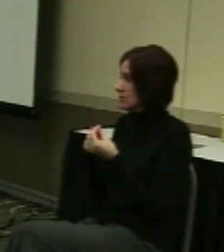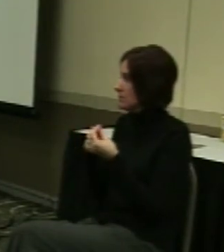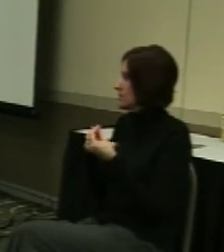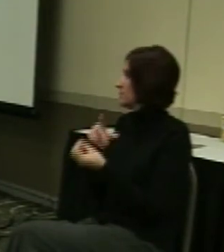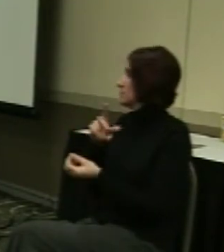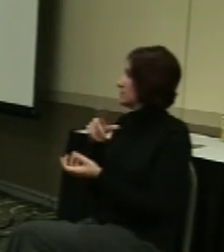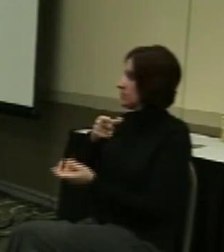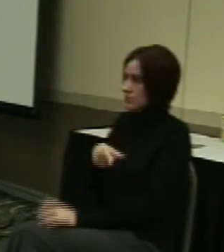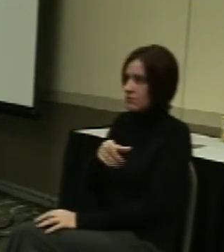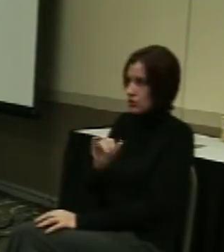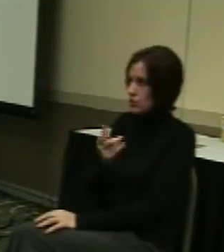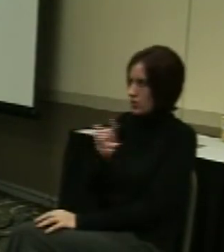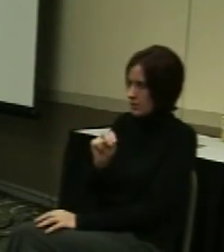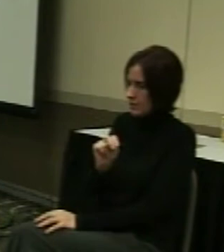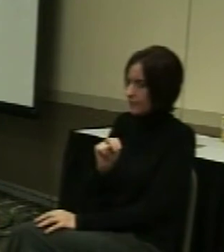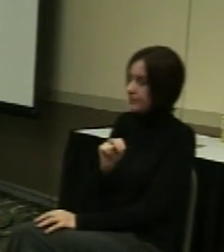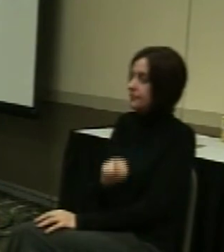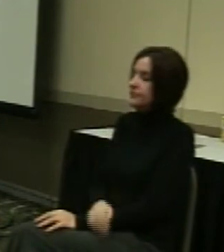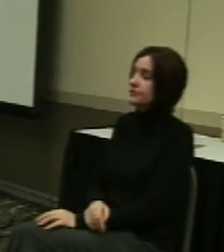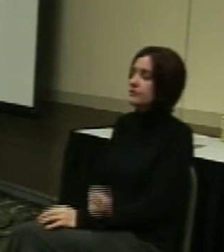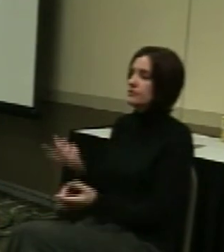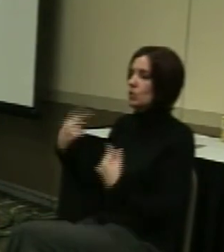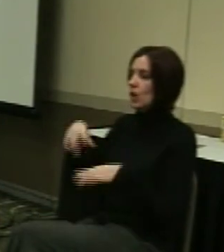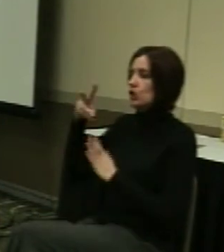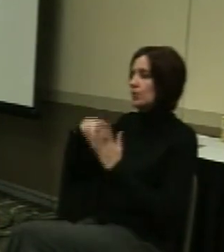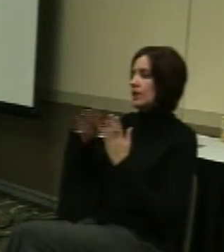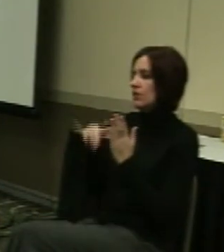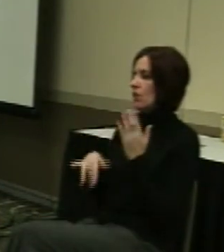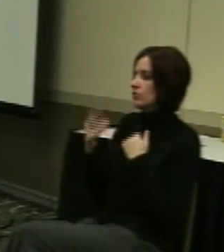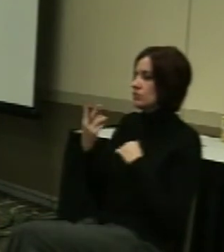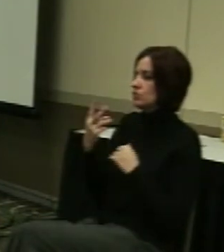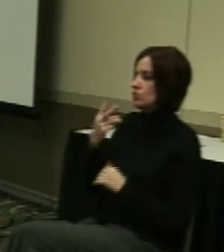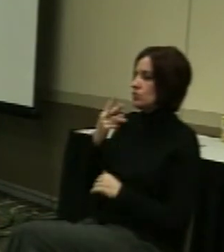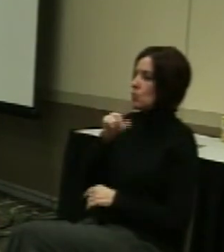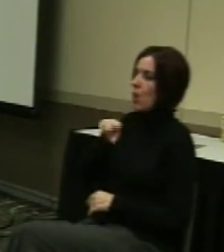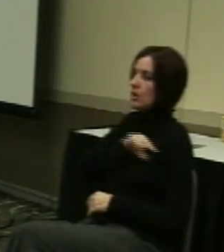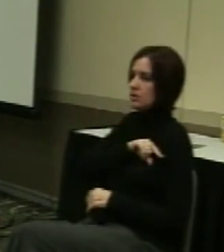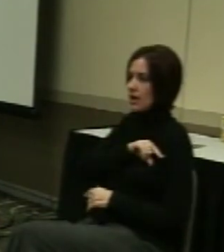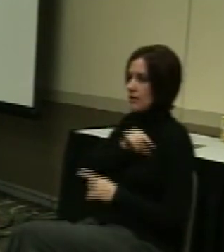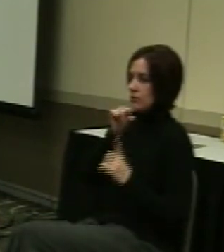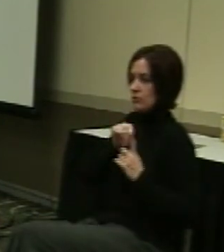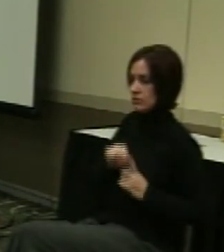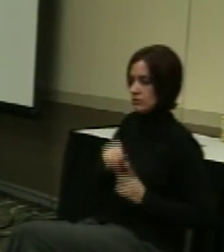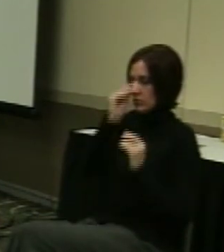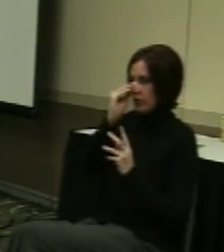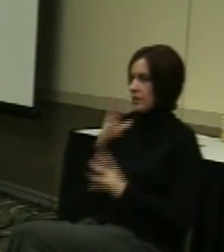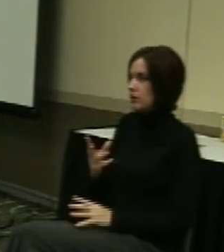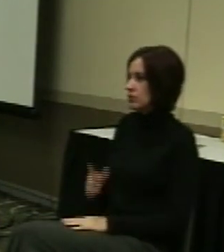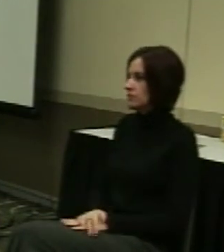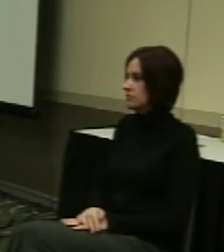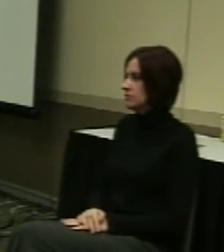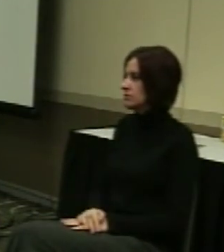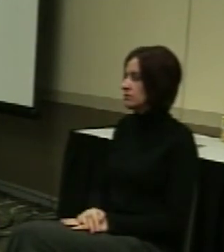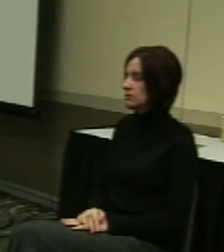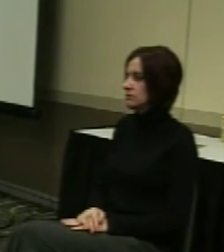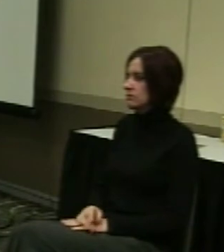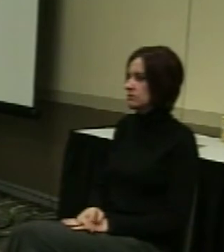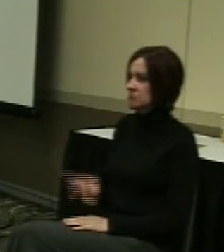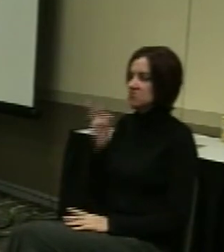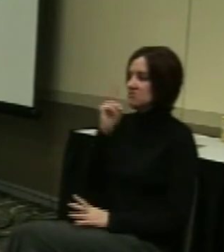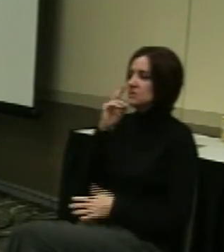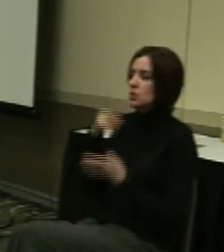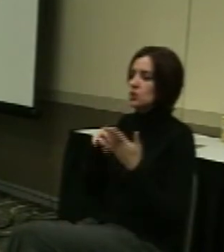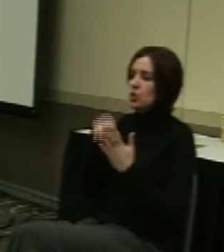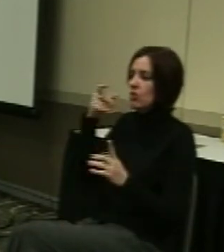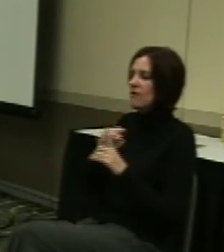Susan as you read these two little qualitative pieces of information? Just say things that you learned